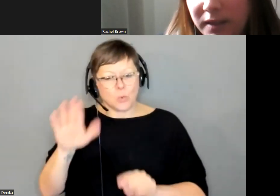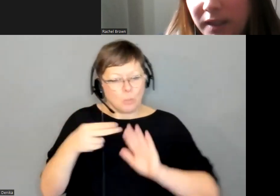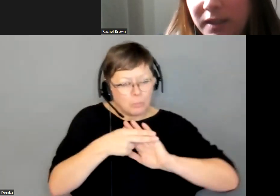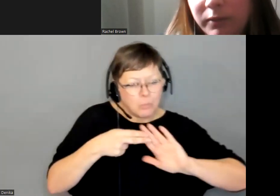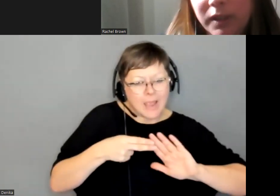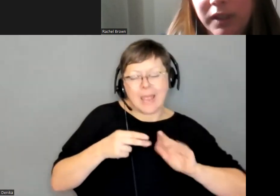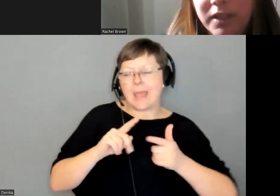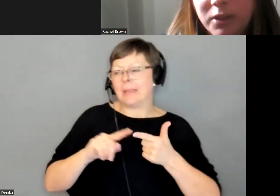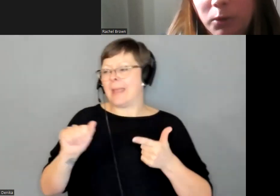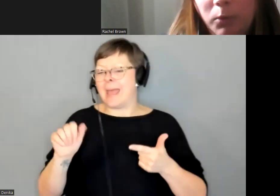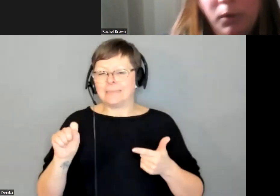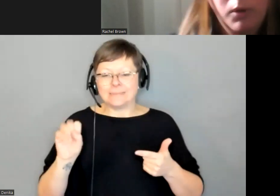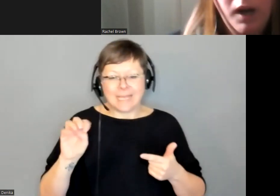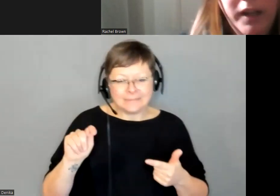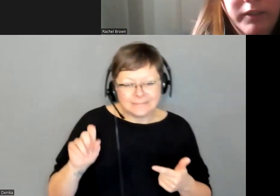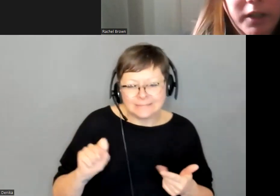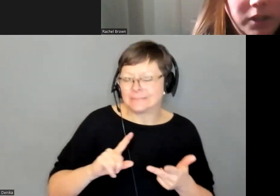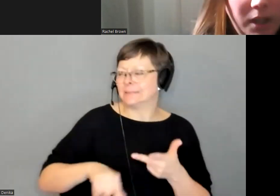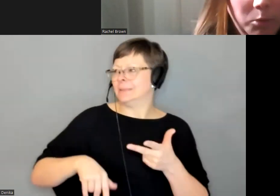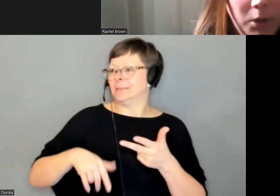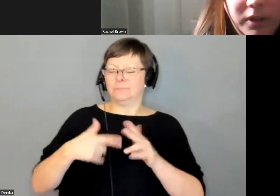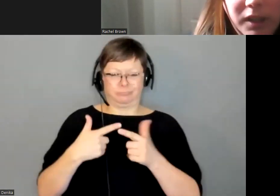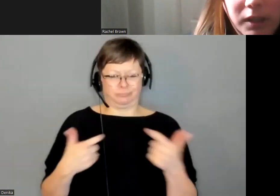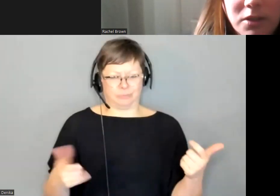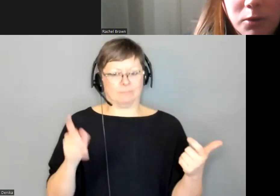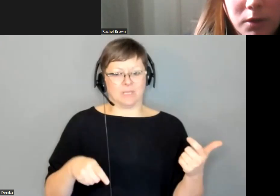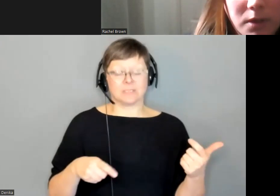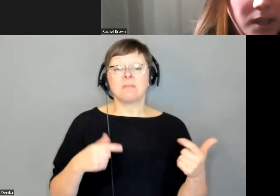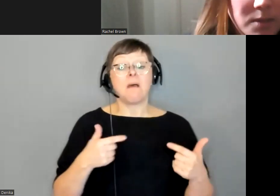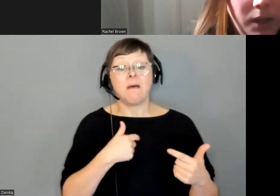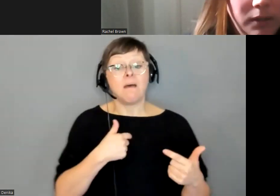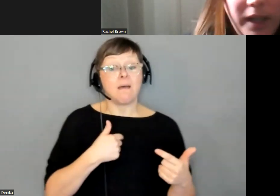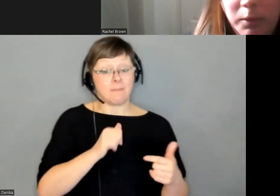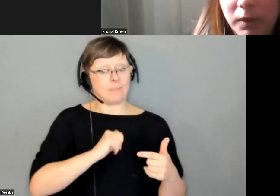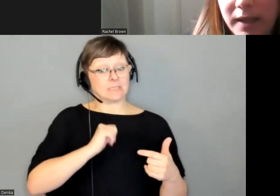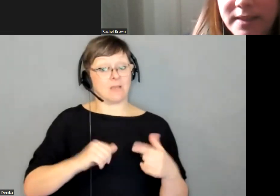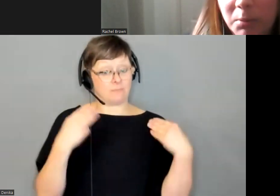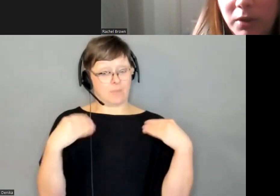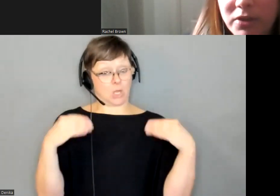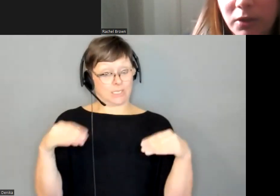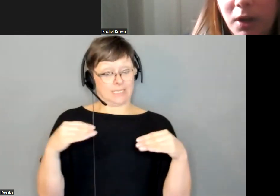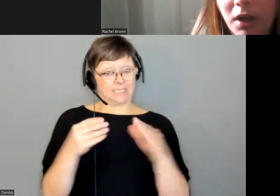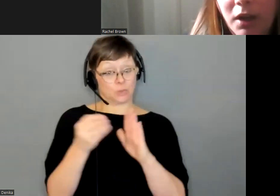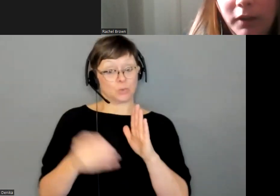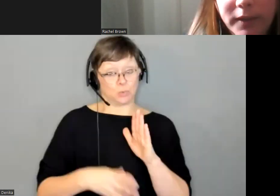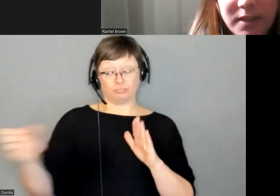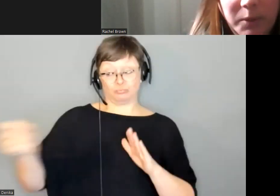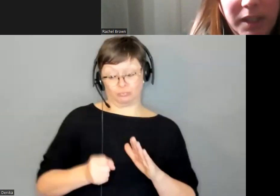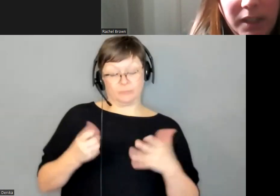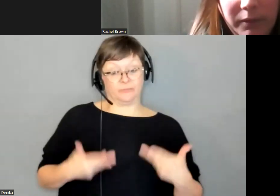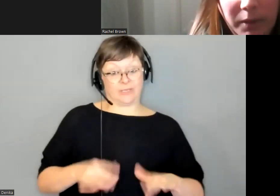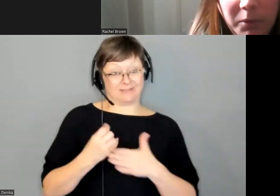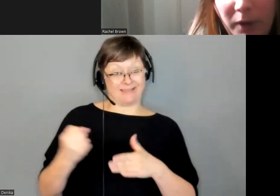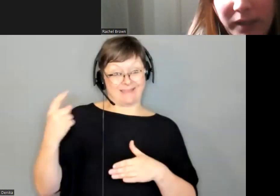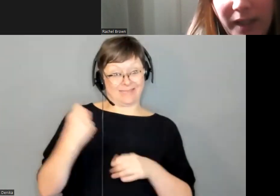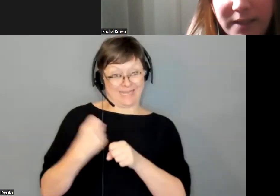things like that. Definitely. So I've actually had a marketing student as well. I had one last summer. So obviously we didn't